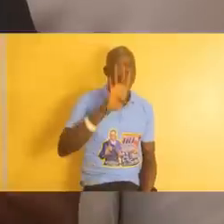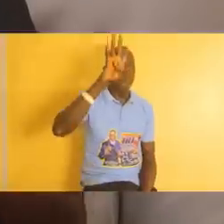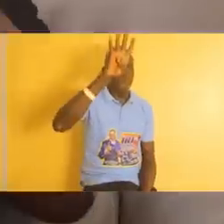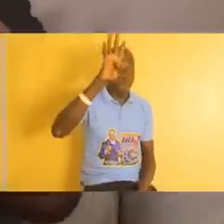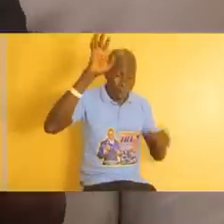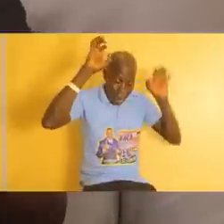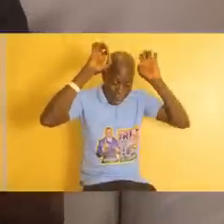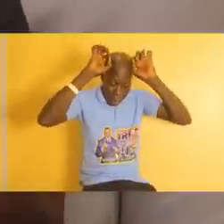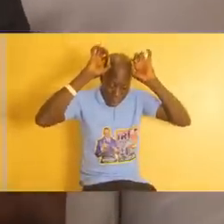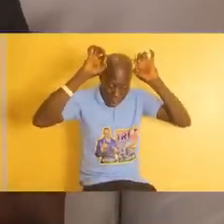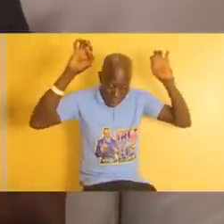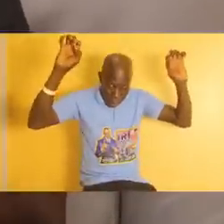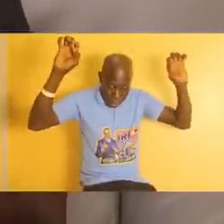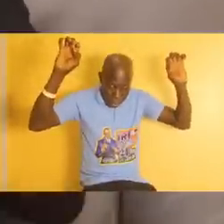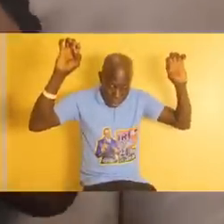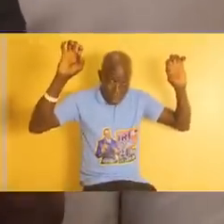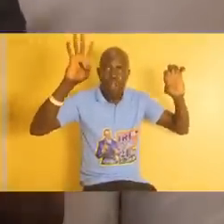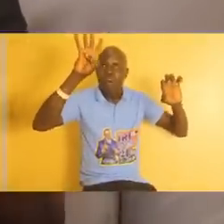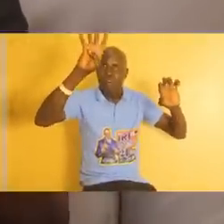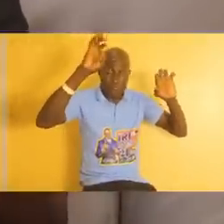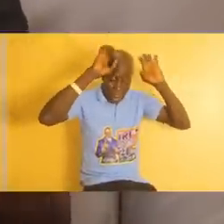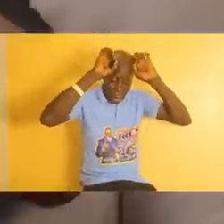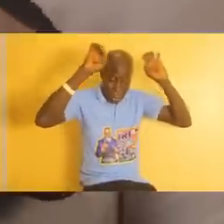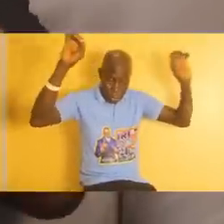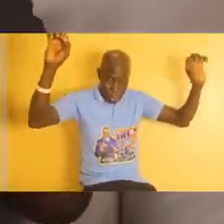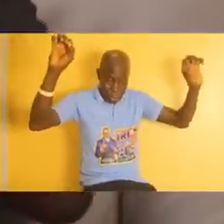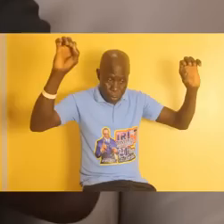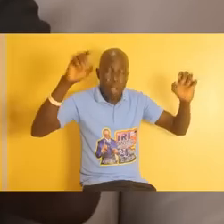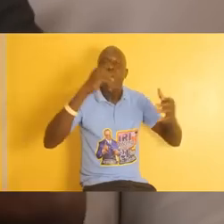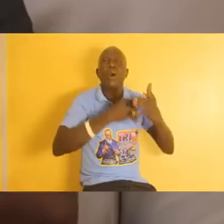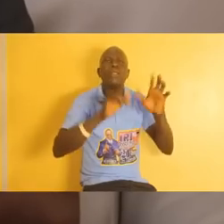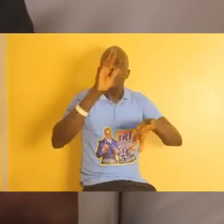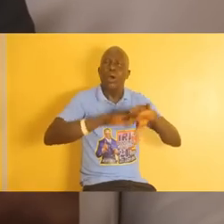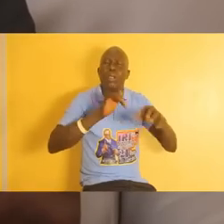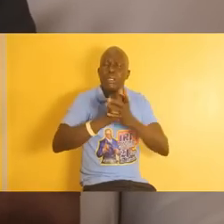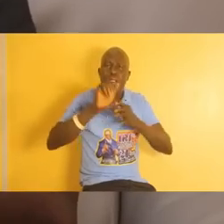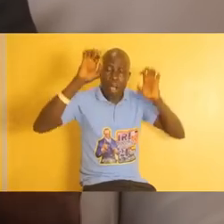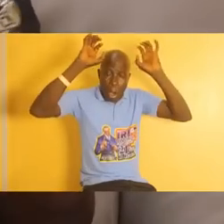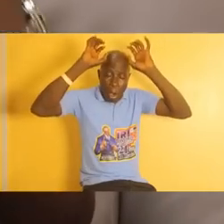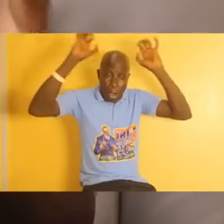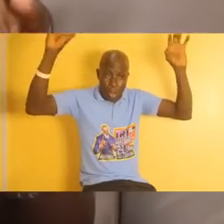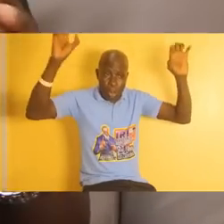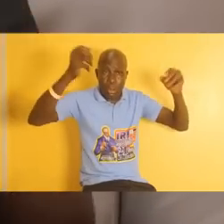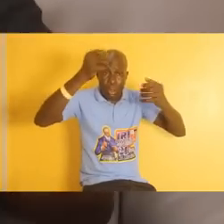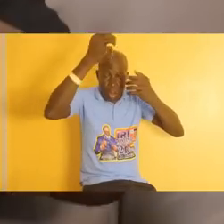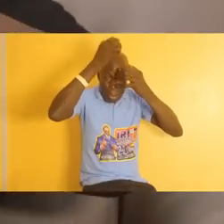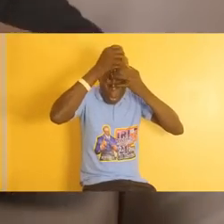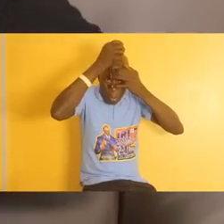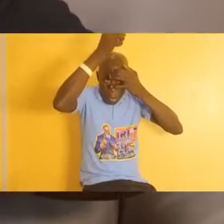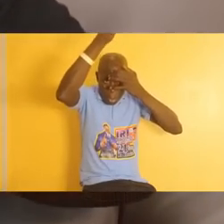Four horns. Iwo merin. Four horns. Iwo merin. Four horns. Kini pe ni iwo na? What they call horns? Iyen ni iwo